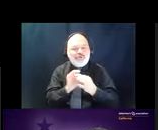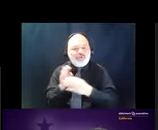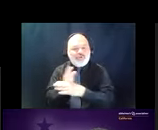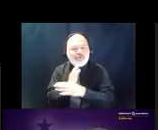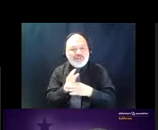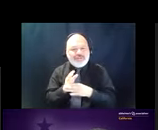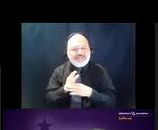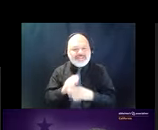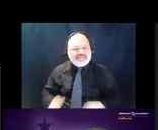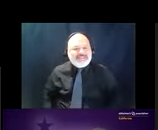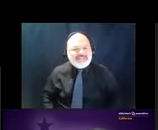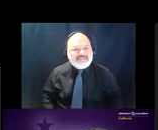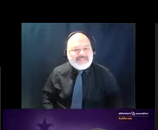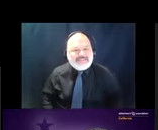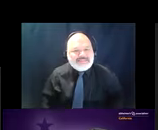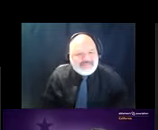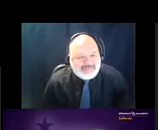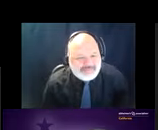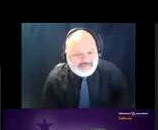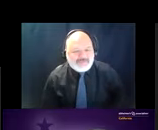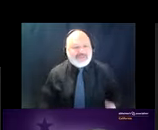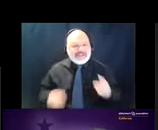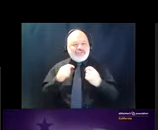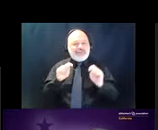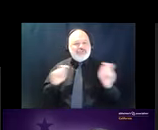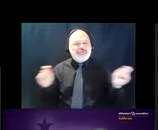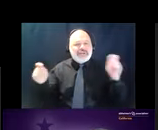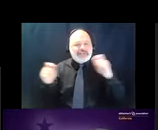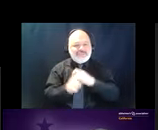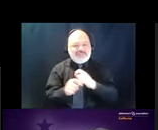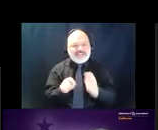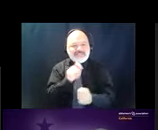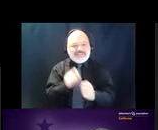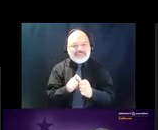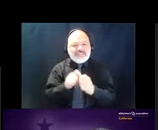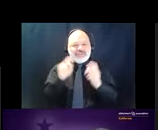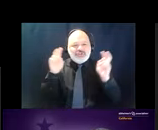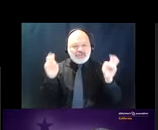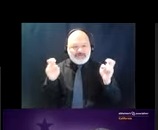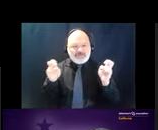that needle and to really try to transform a specific topic that the community needs. Next one.